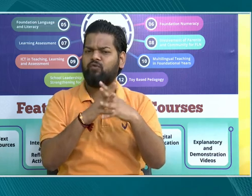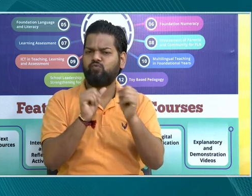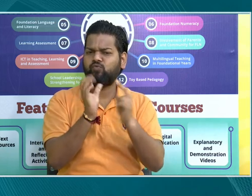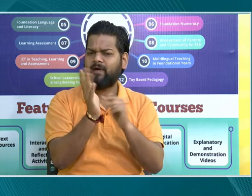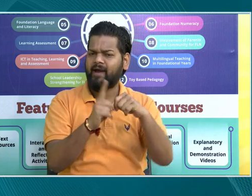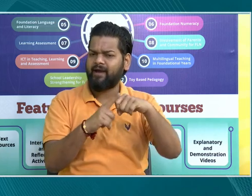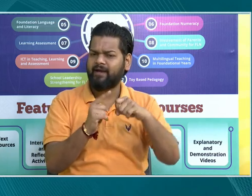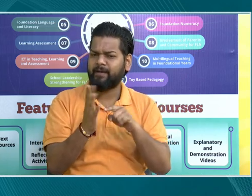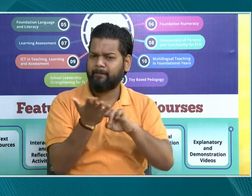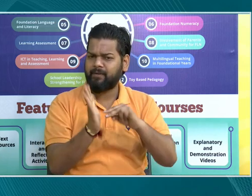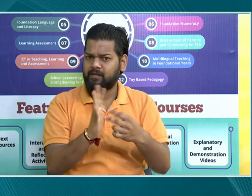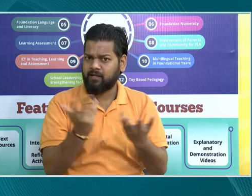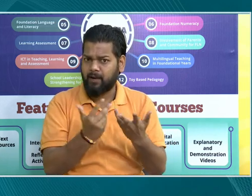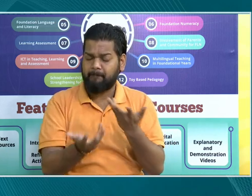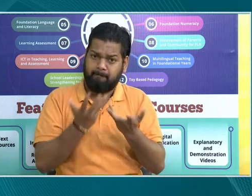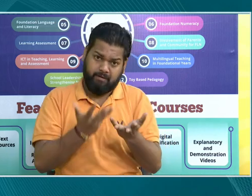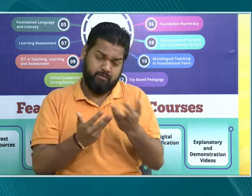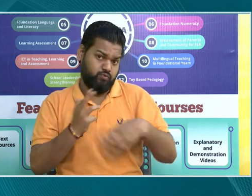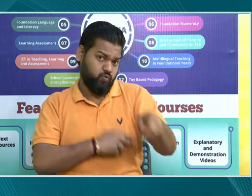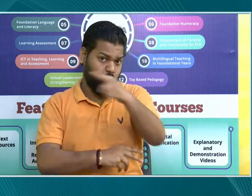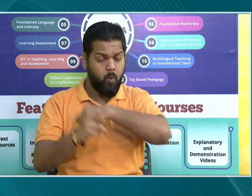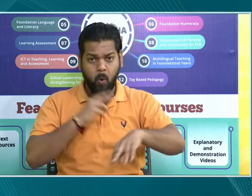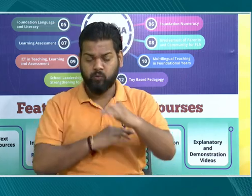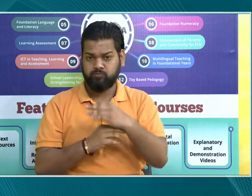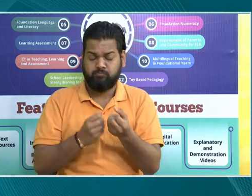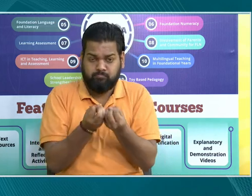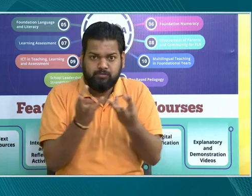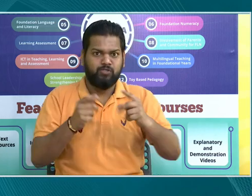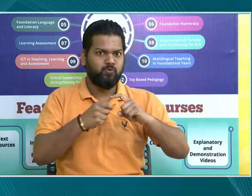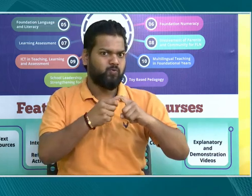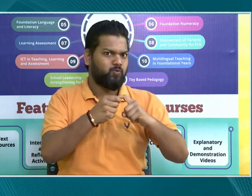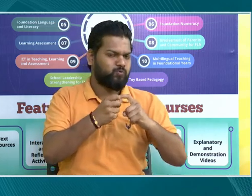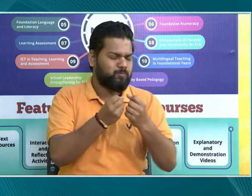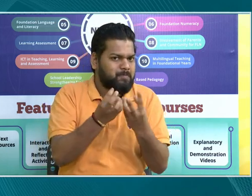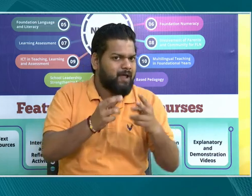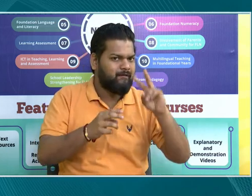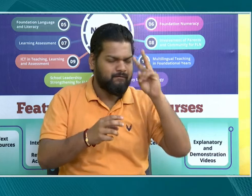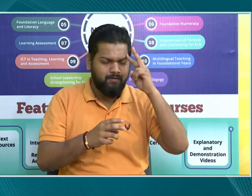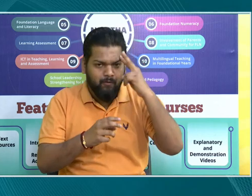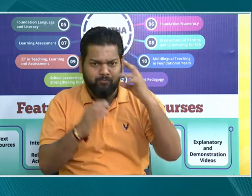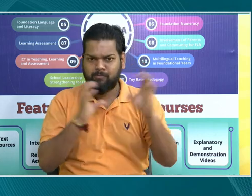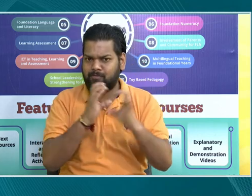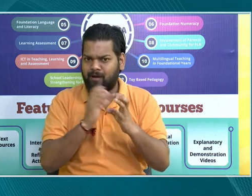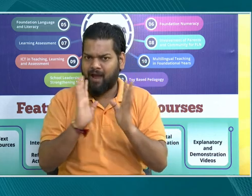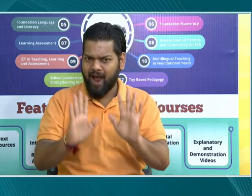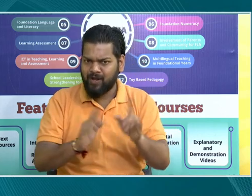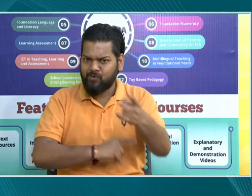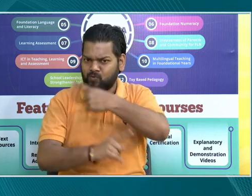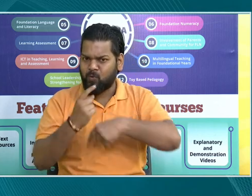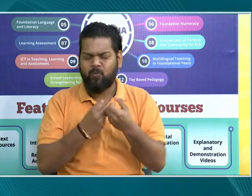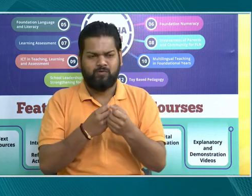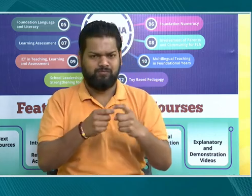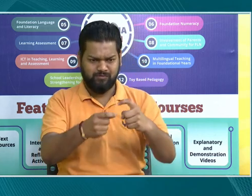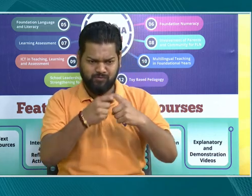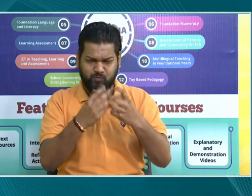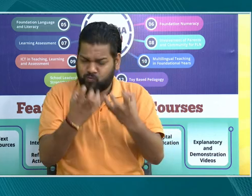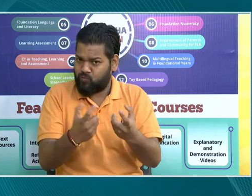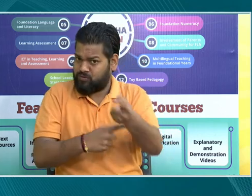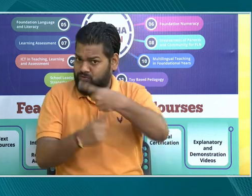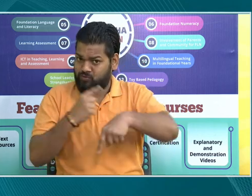about? I'm sure you must be having your set of questions, your set of queries, and you would like to ask us.